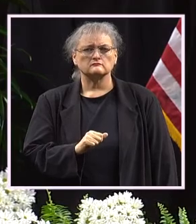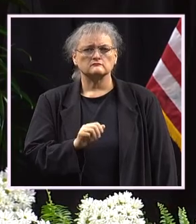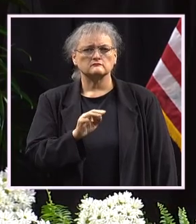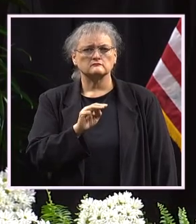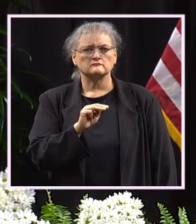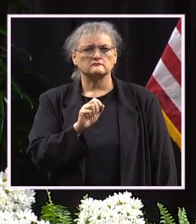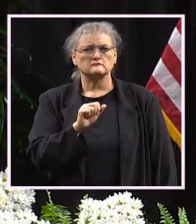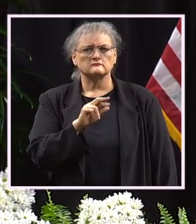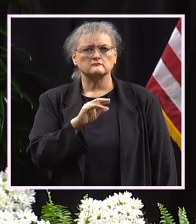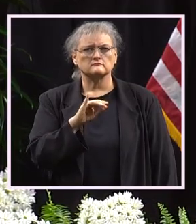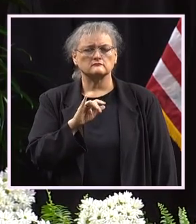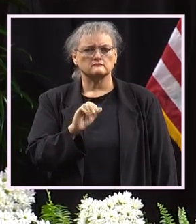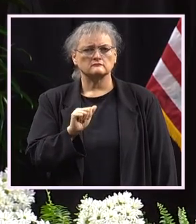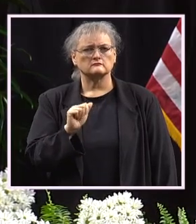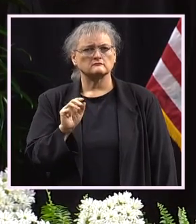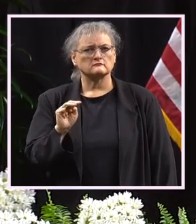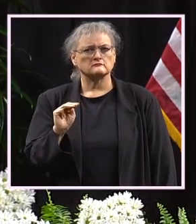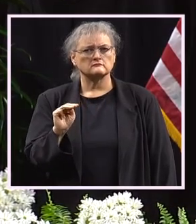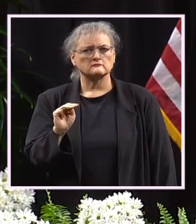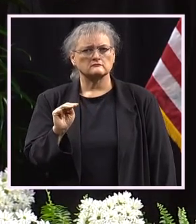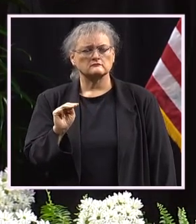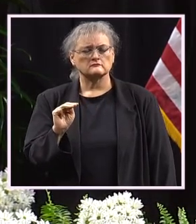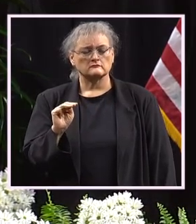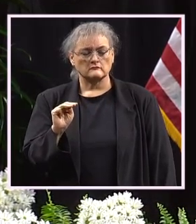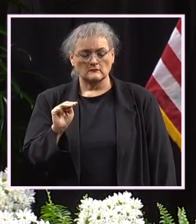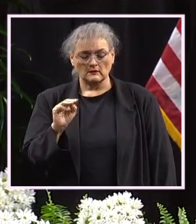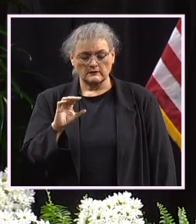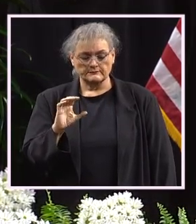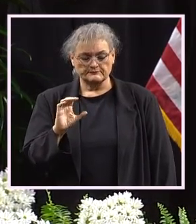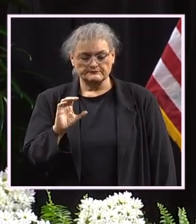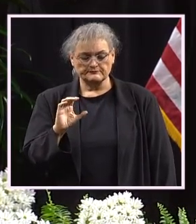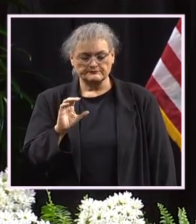Maria Alejandra Medina Gabanias.